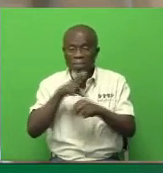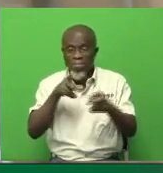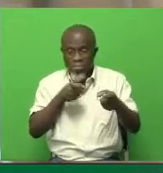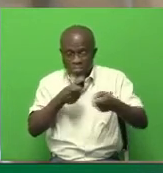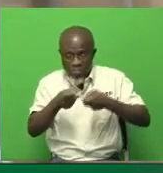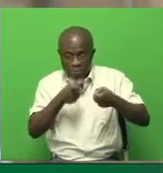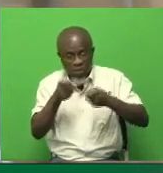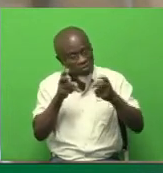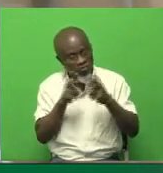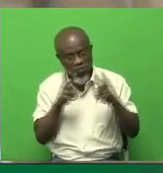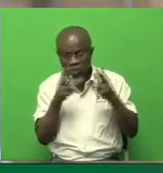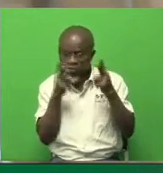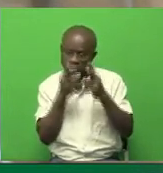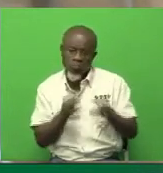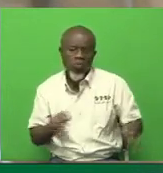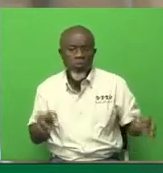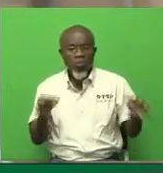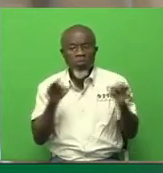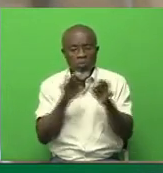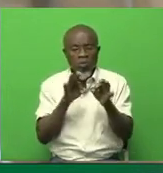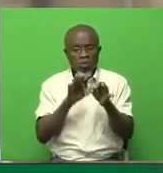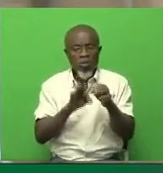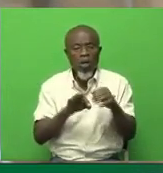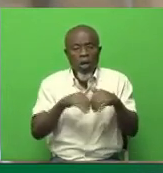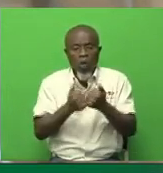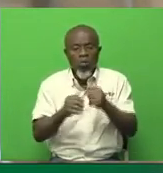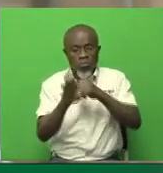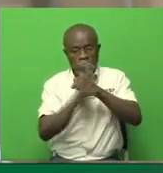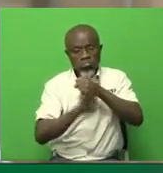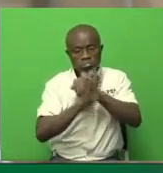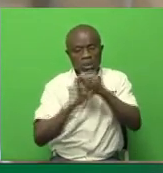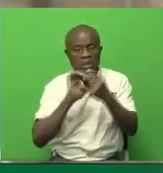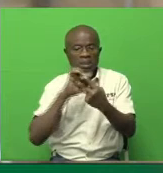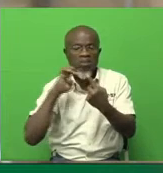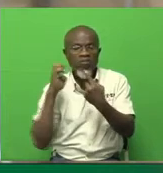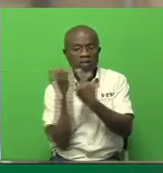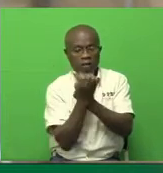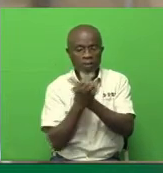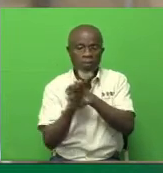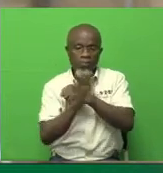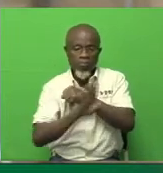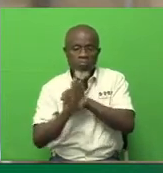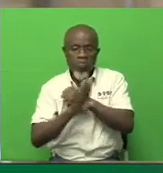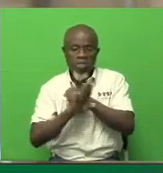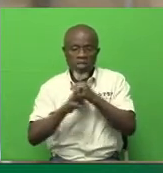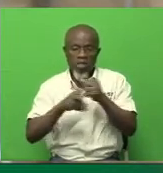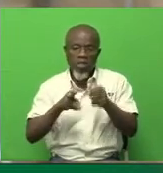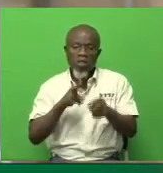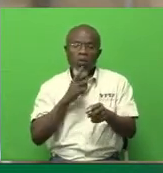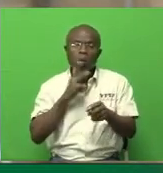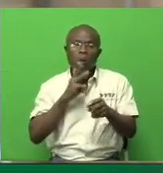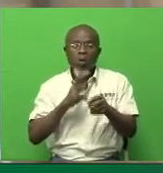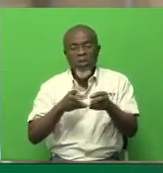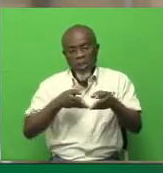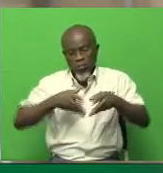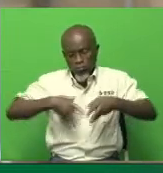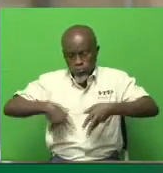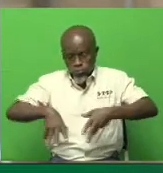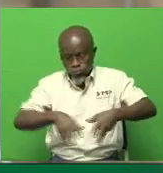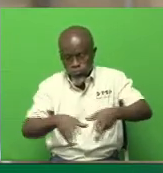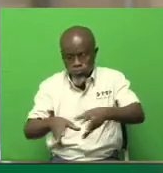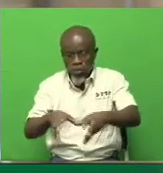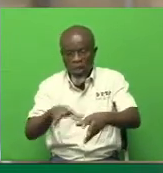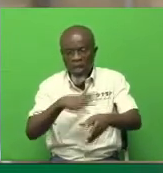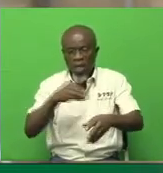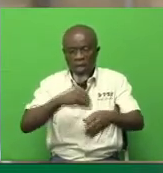as it relates to the protection of our environment and of the protection of our watercourses and our underground aquifers